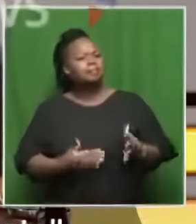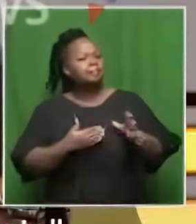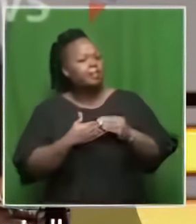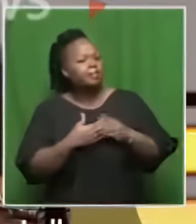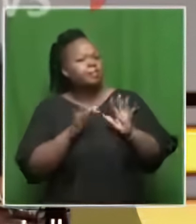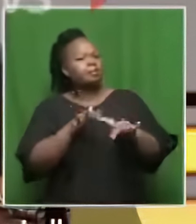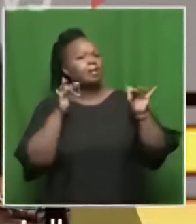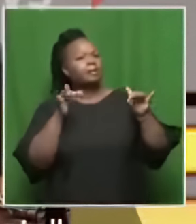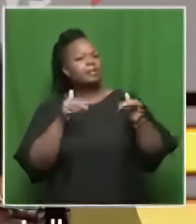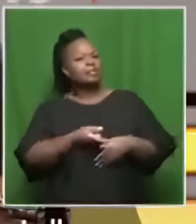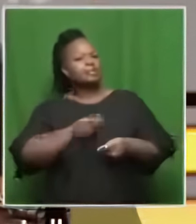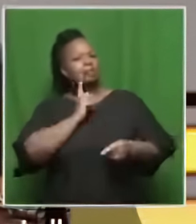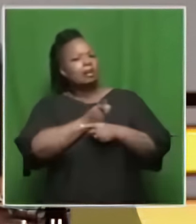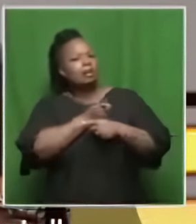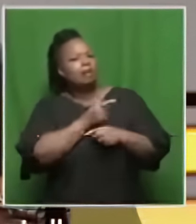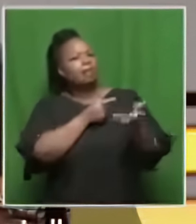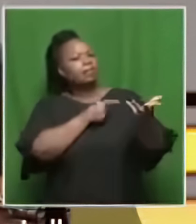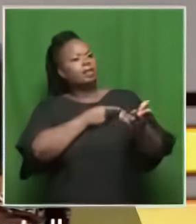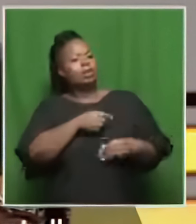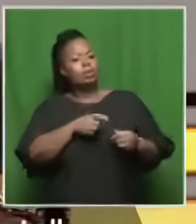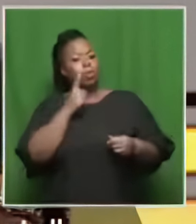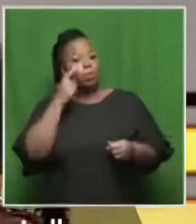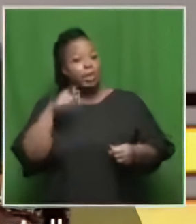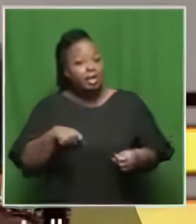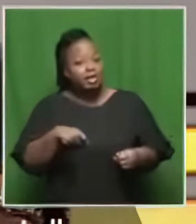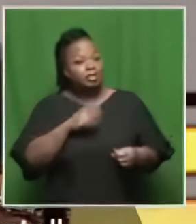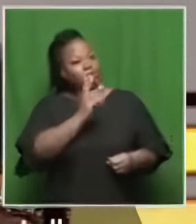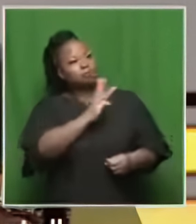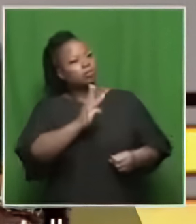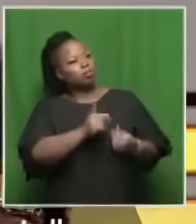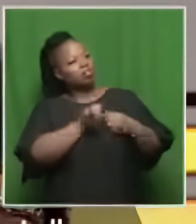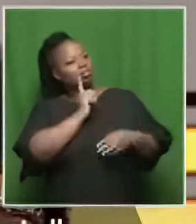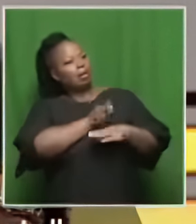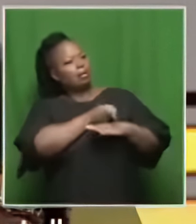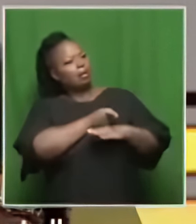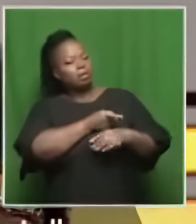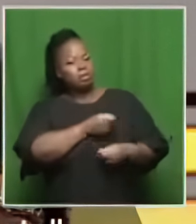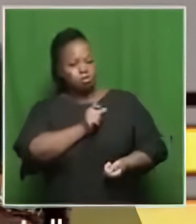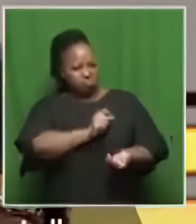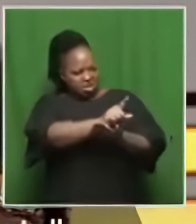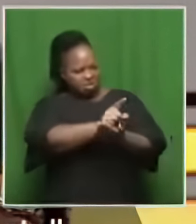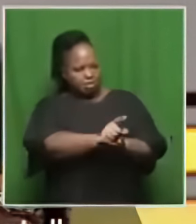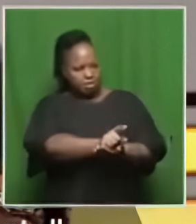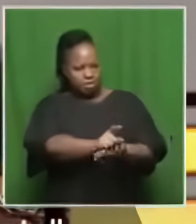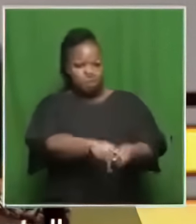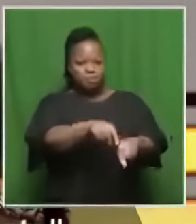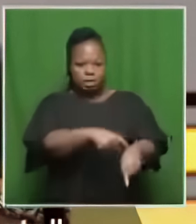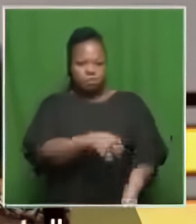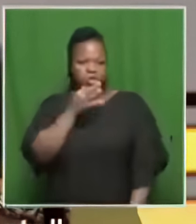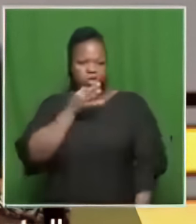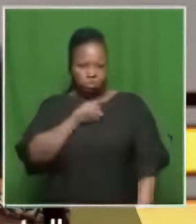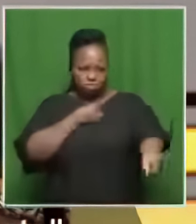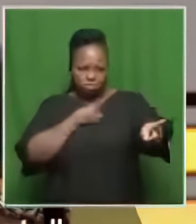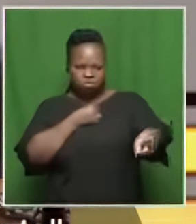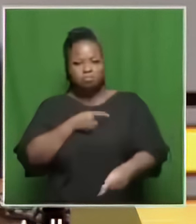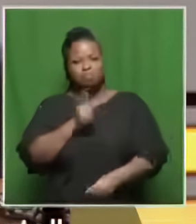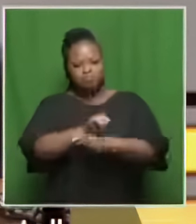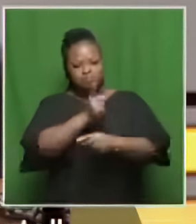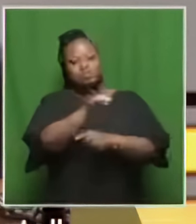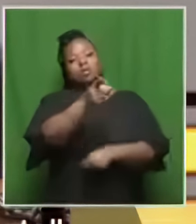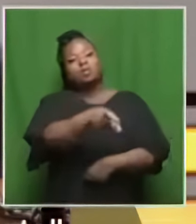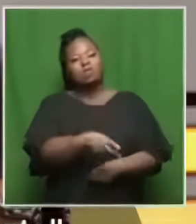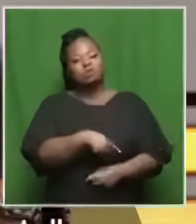of parliament. He threatens witnesses of parliament who are on the stand. He sends them messages on the stand that I'm going to deal with